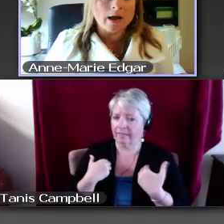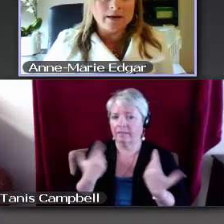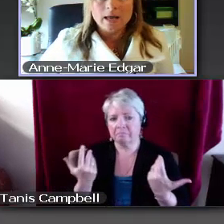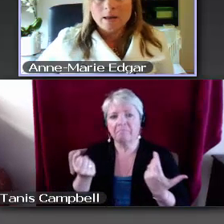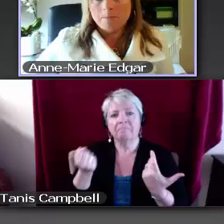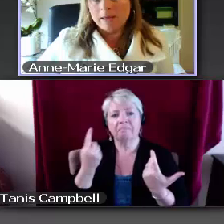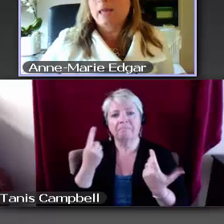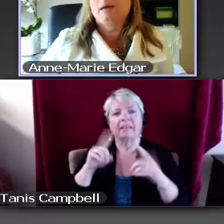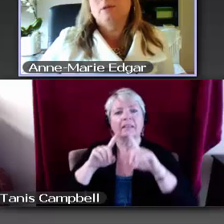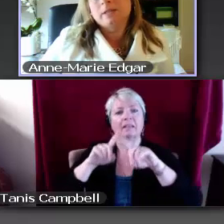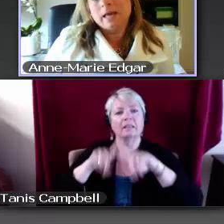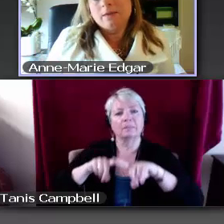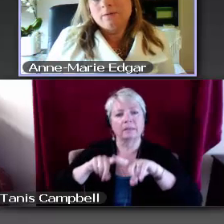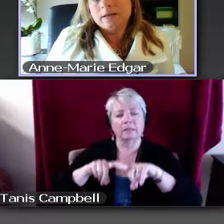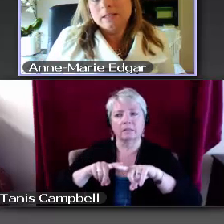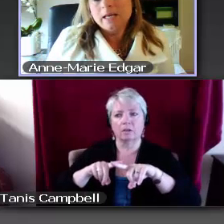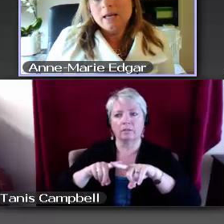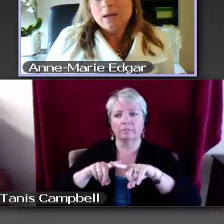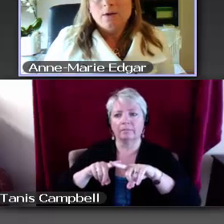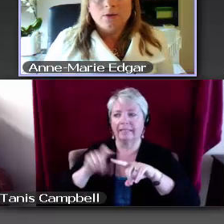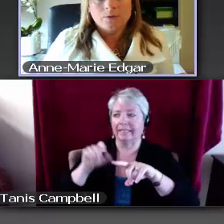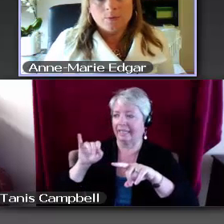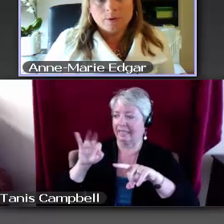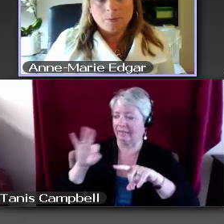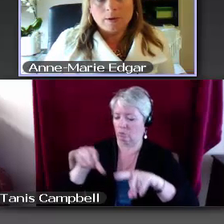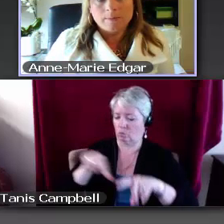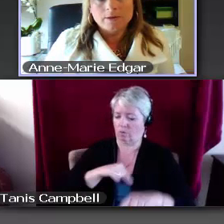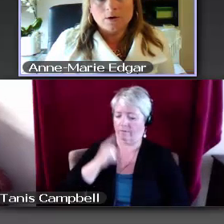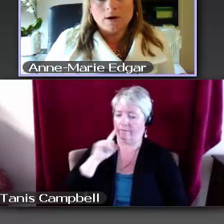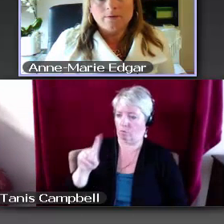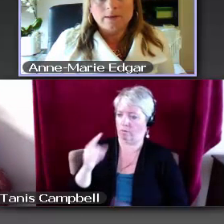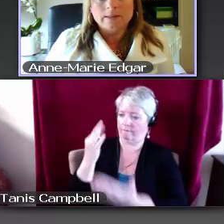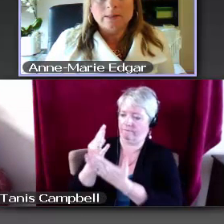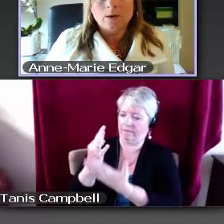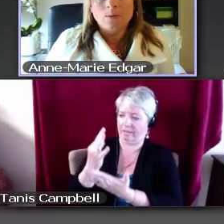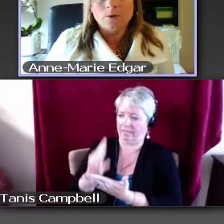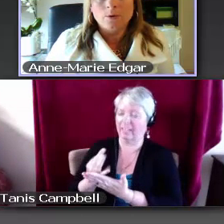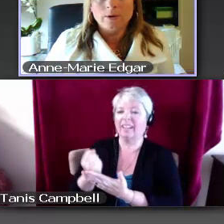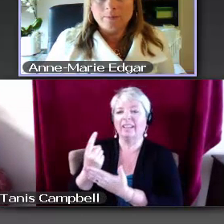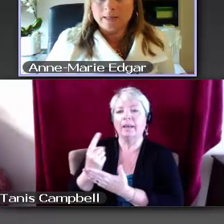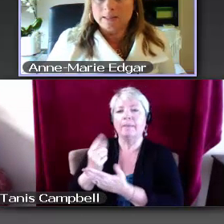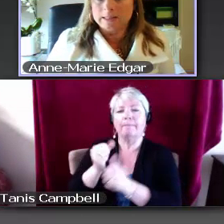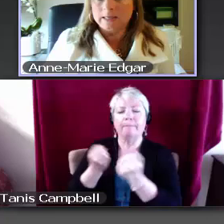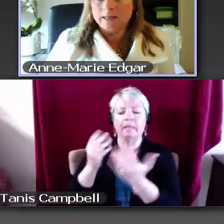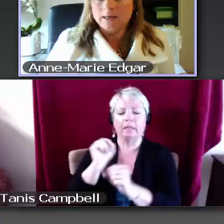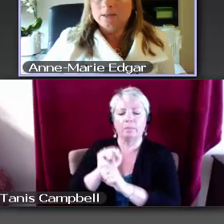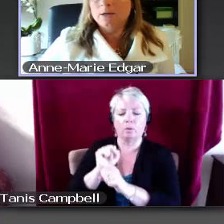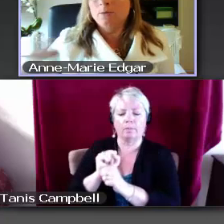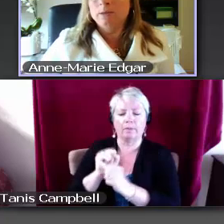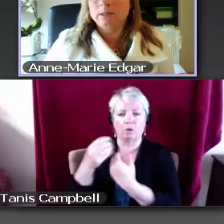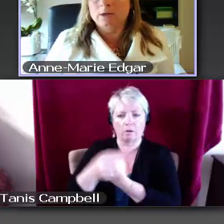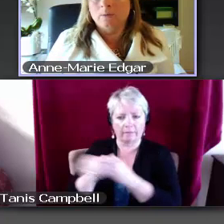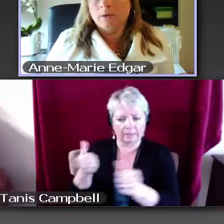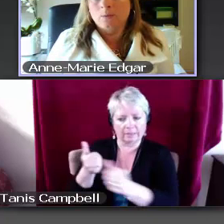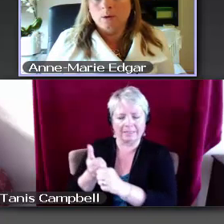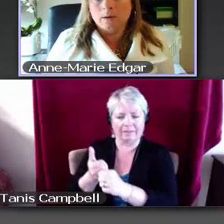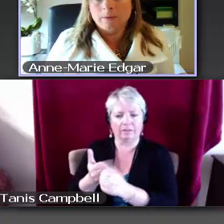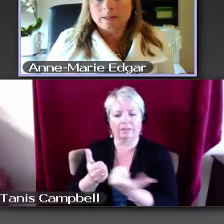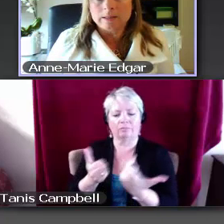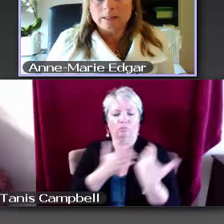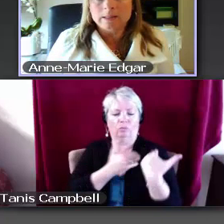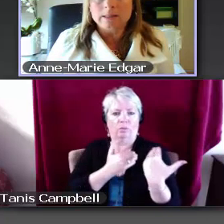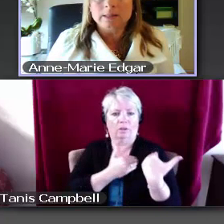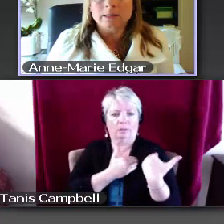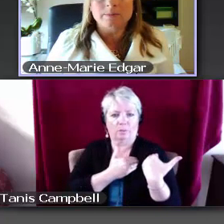dependent on being able to get the funding through an employment office. So you're in BC, so you would start with the